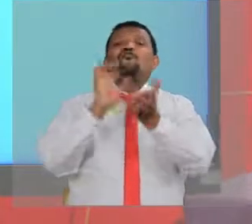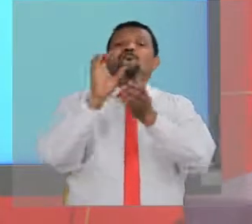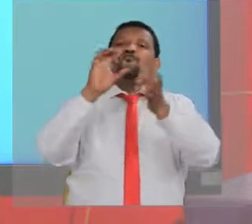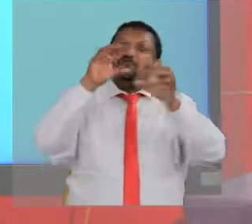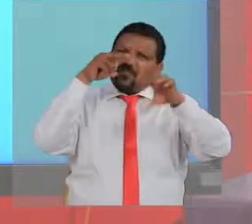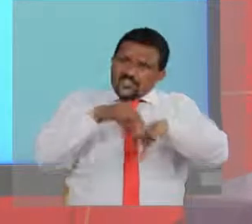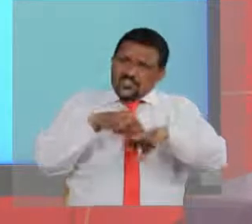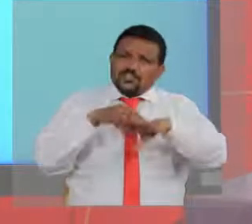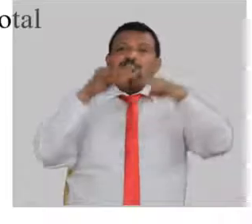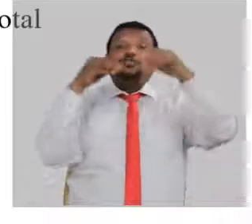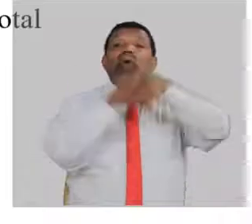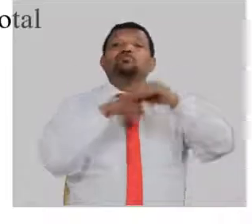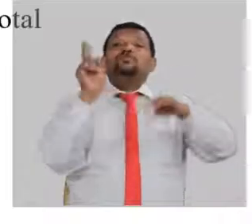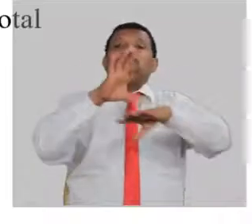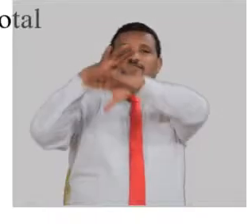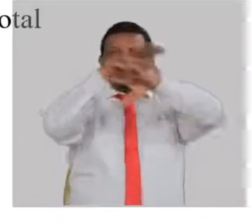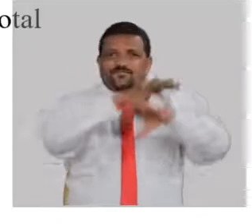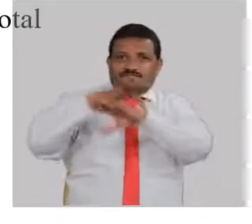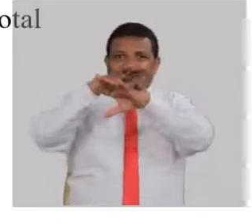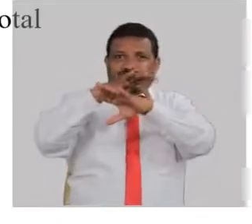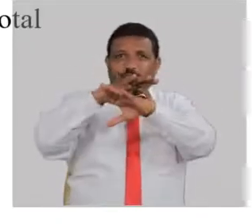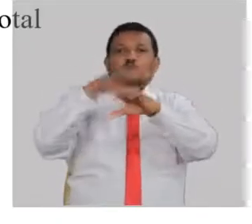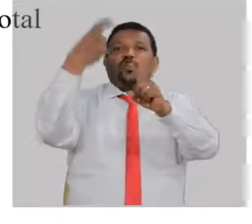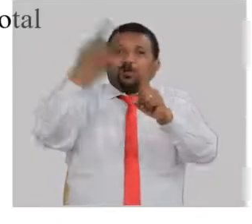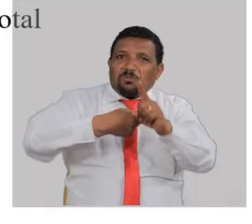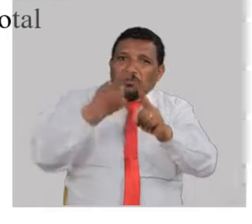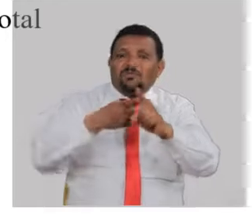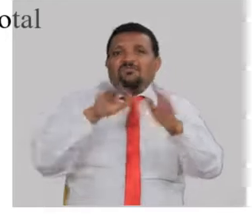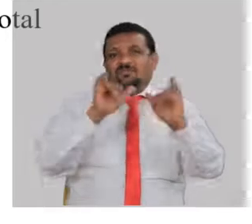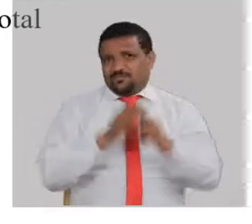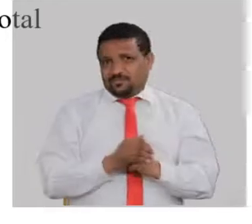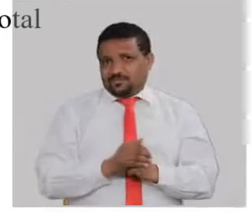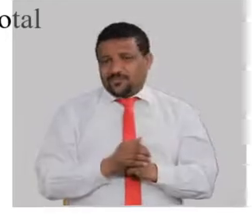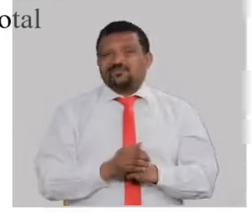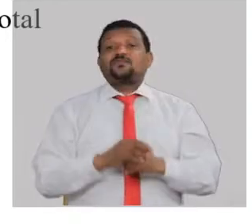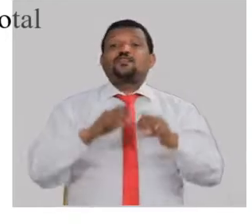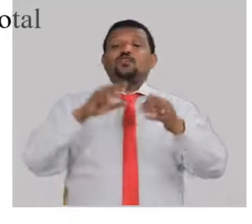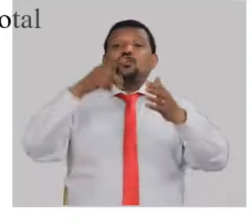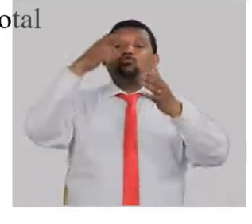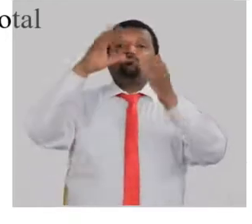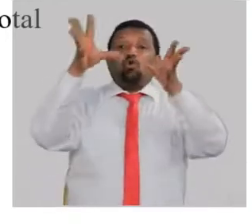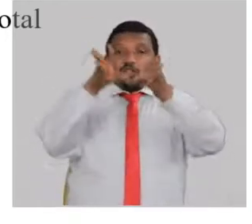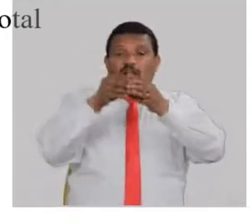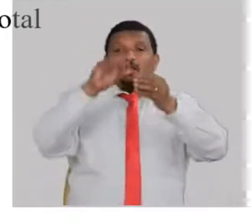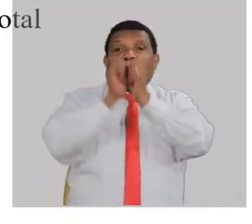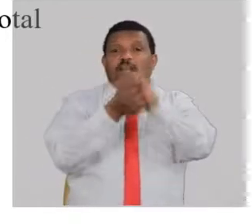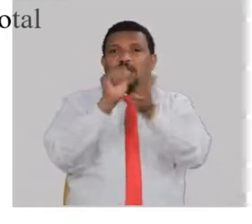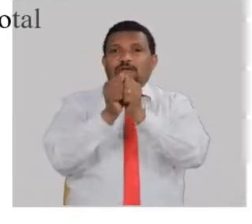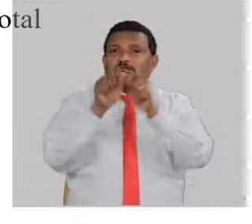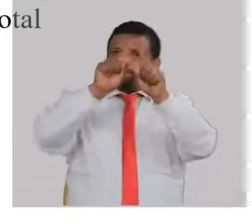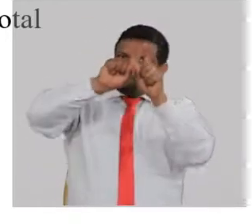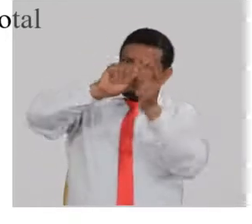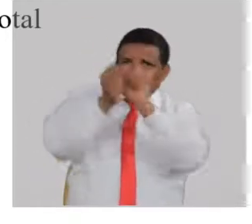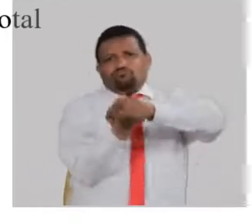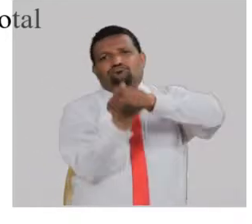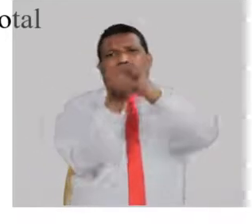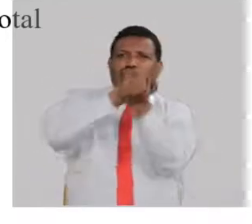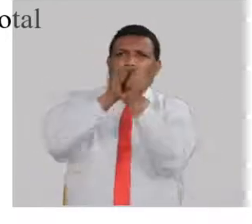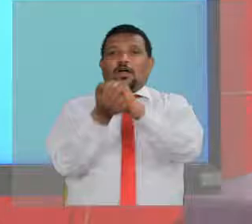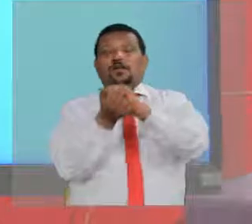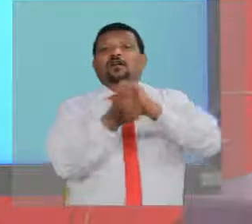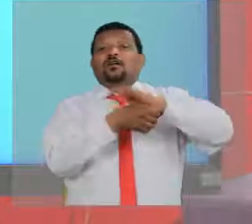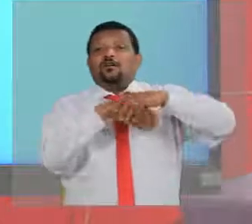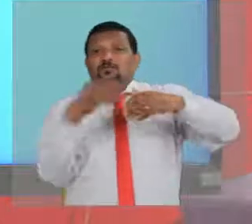rent and land. The total variable cost is a cost that directly varies at the level of output